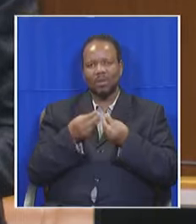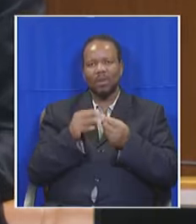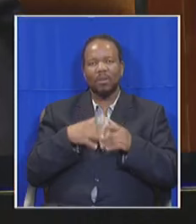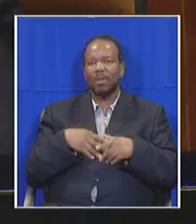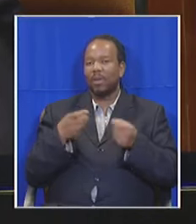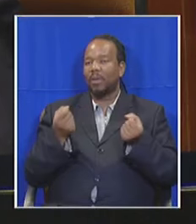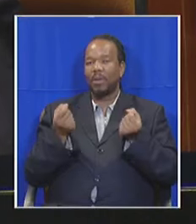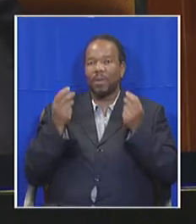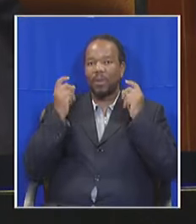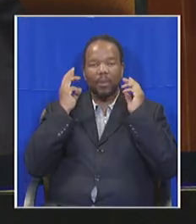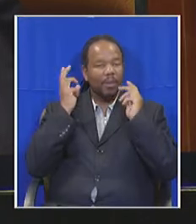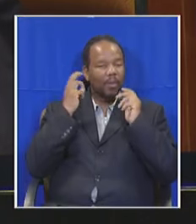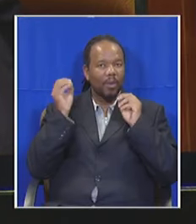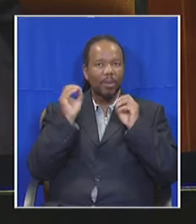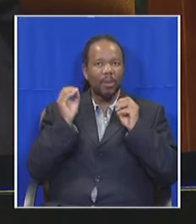I'm sorry.